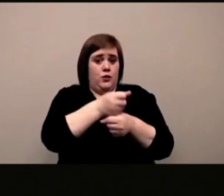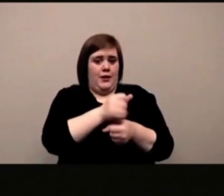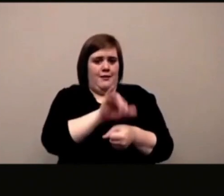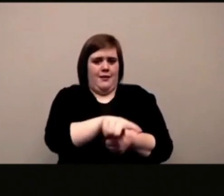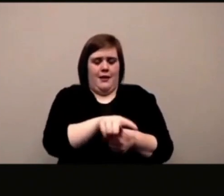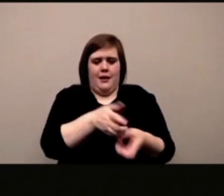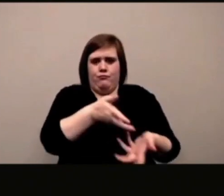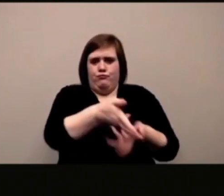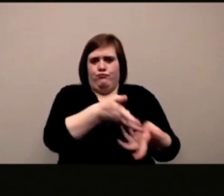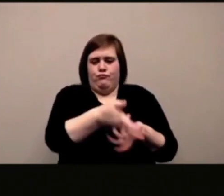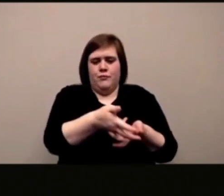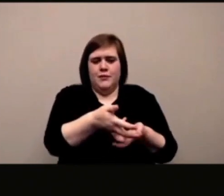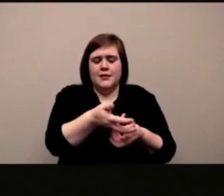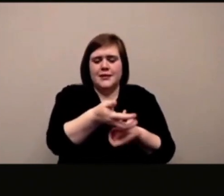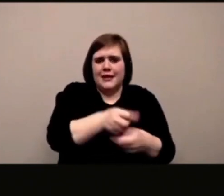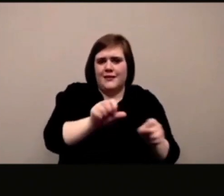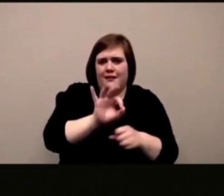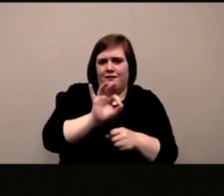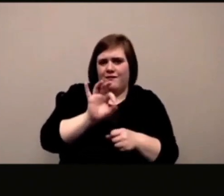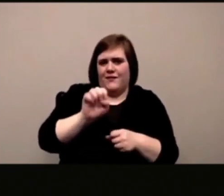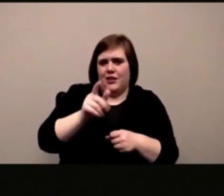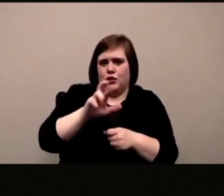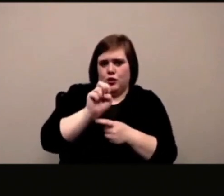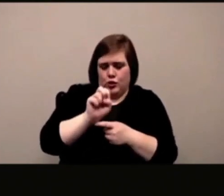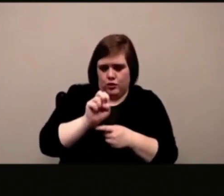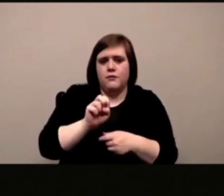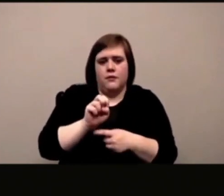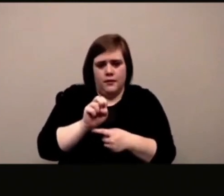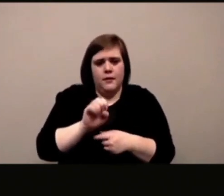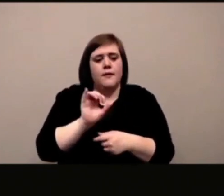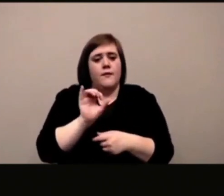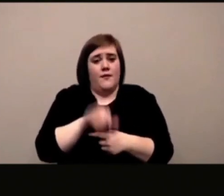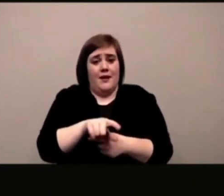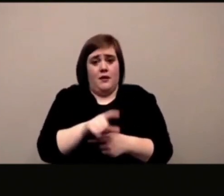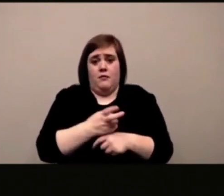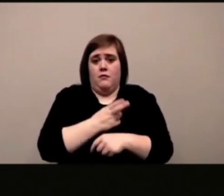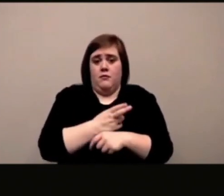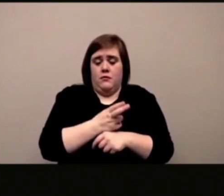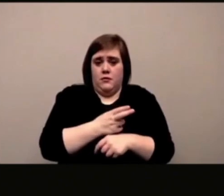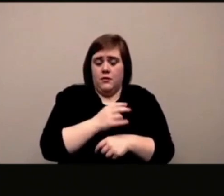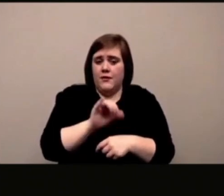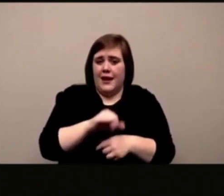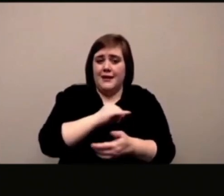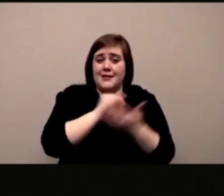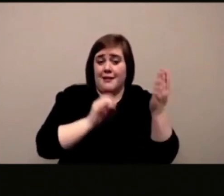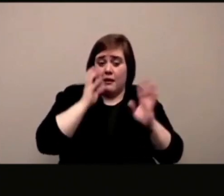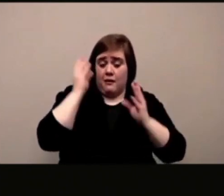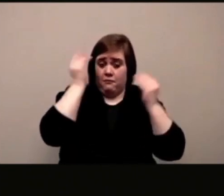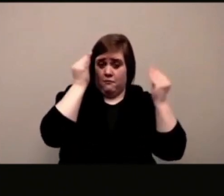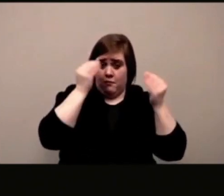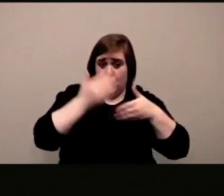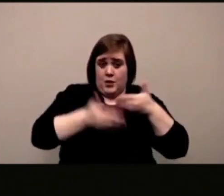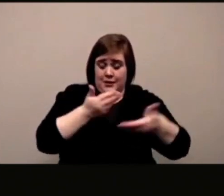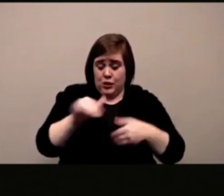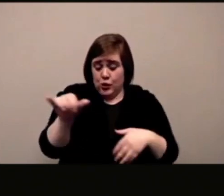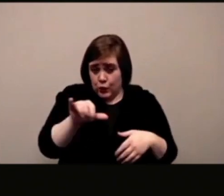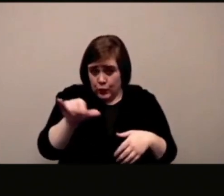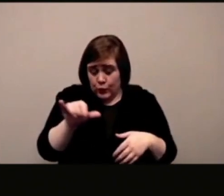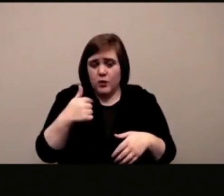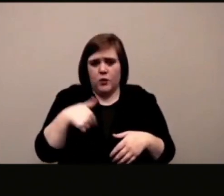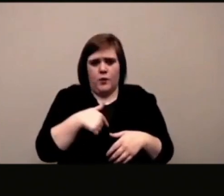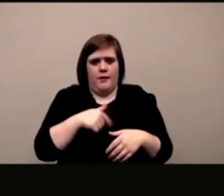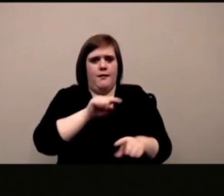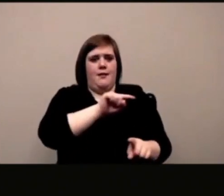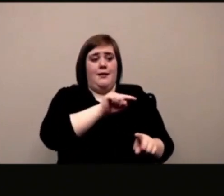safety t-shirt. And so what we did with Coach Hicks, we use the design thinking process too. And so we had our teachers kind of become